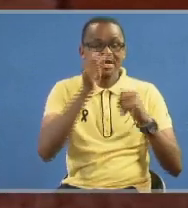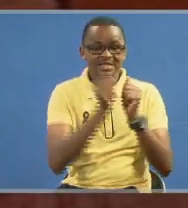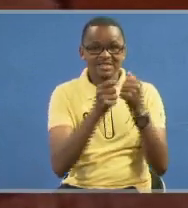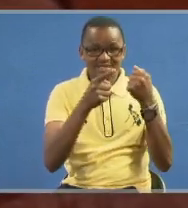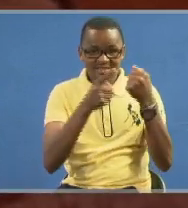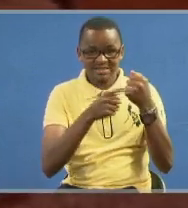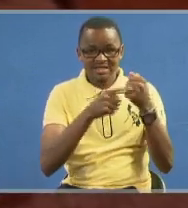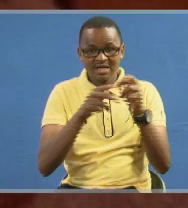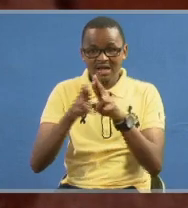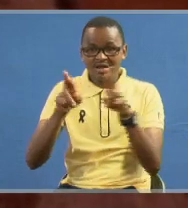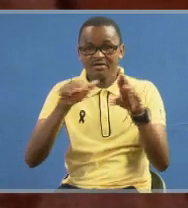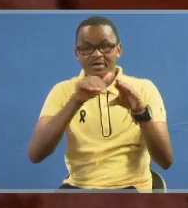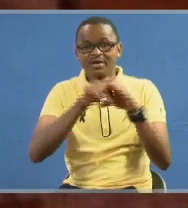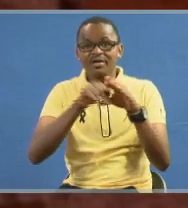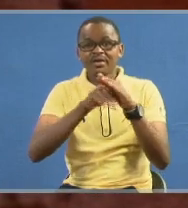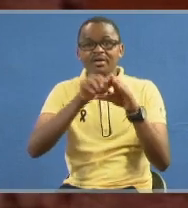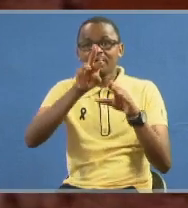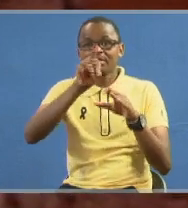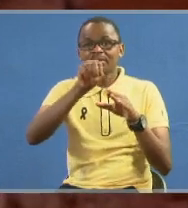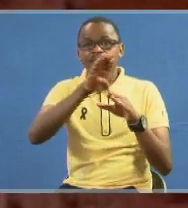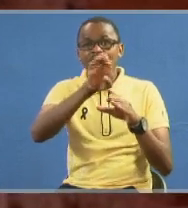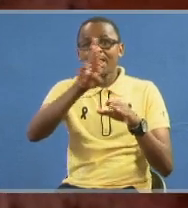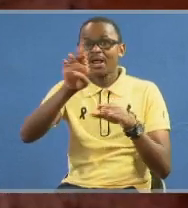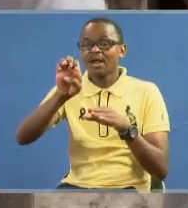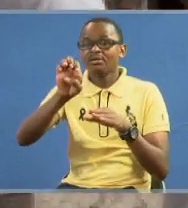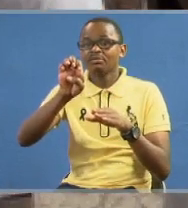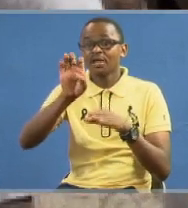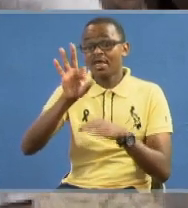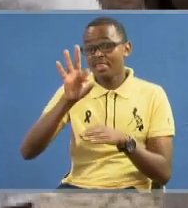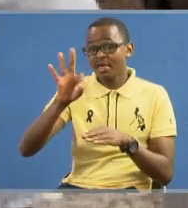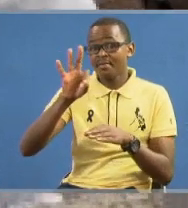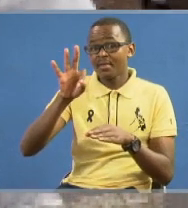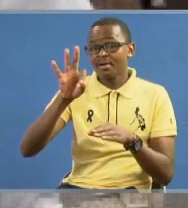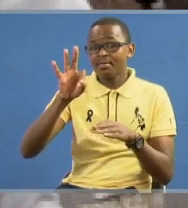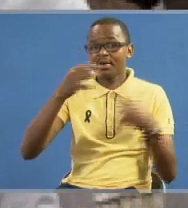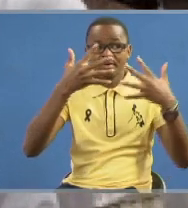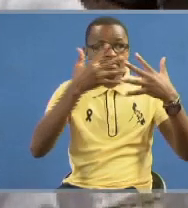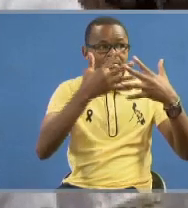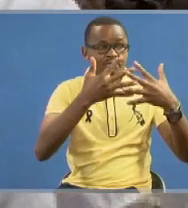from a riverbed in Bere South, Embu County. The three suspects will be